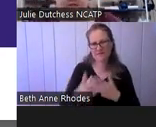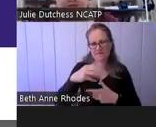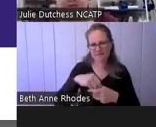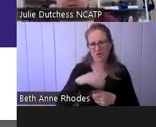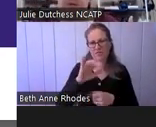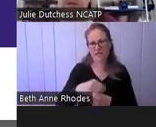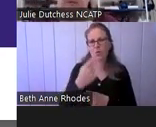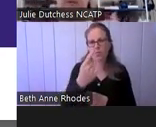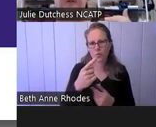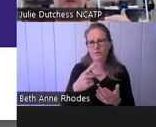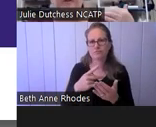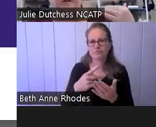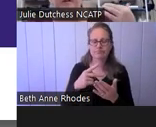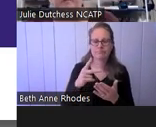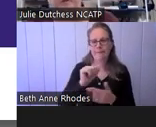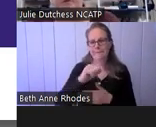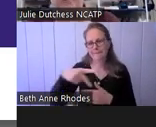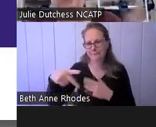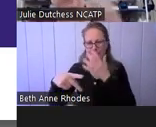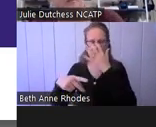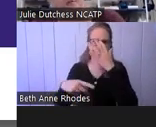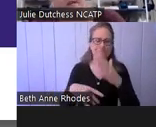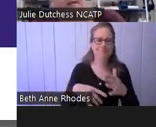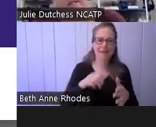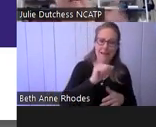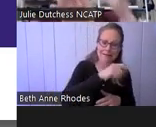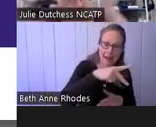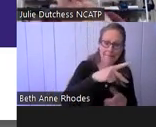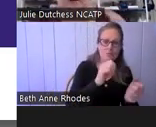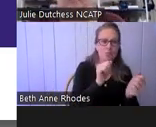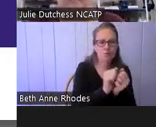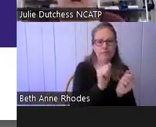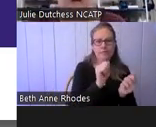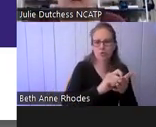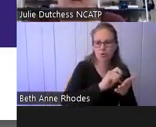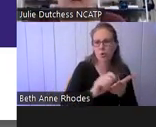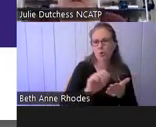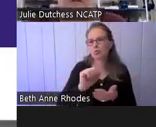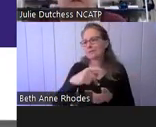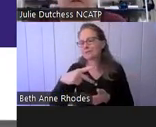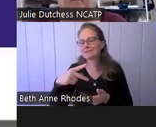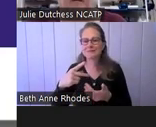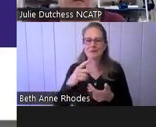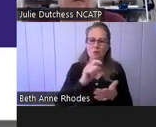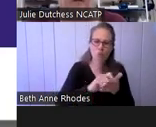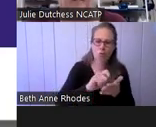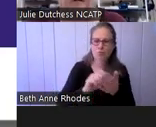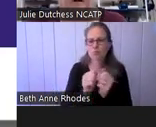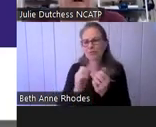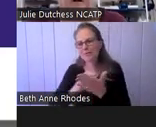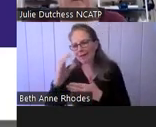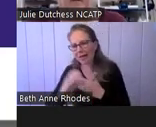It's doing your notes with your to-do lists. It brings it all together. So that makes it really, really